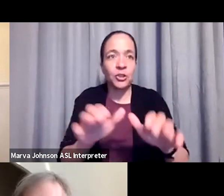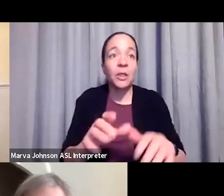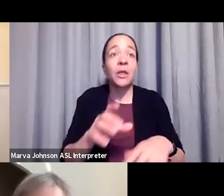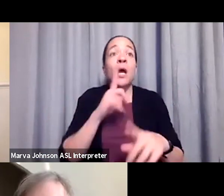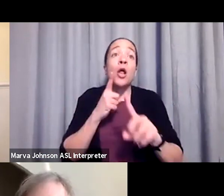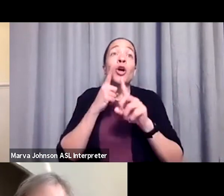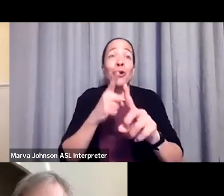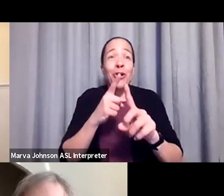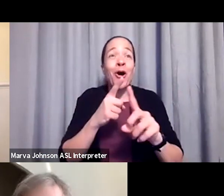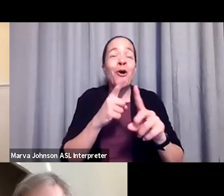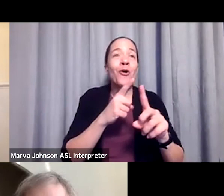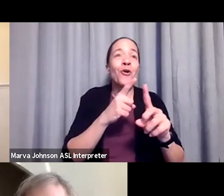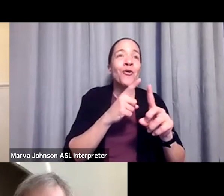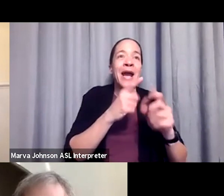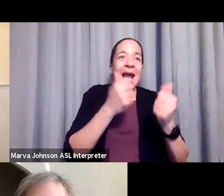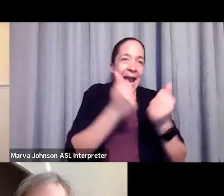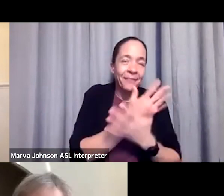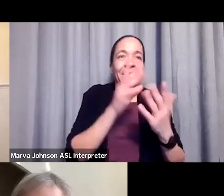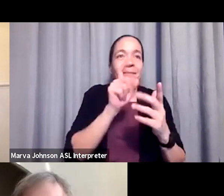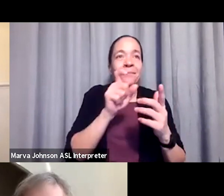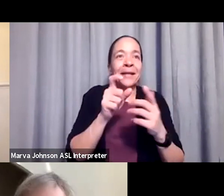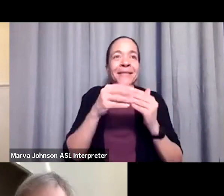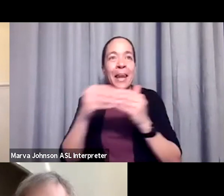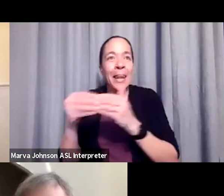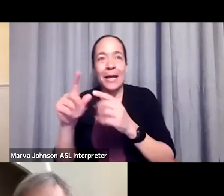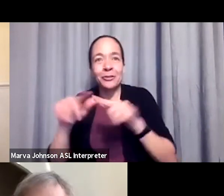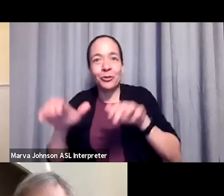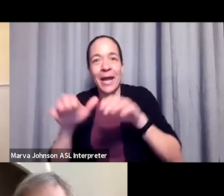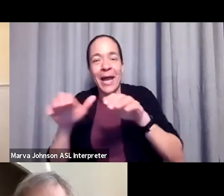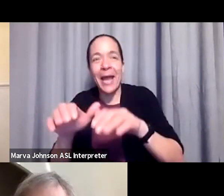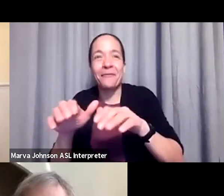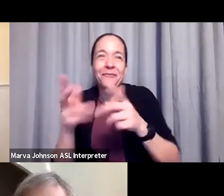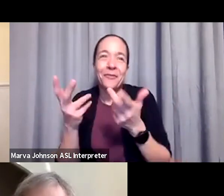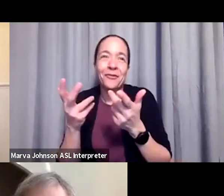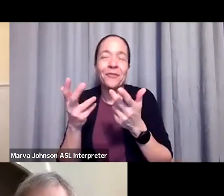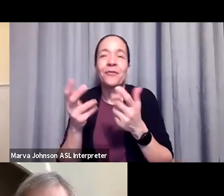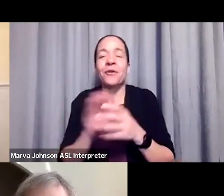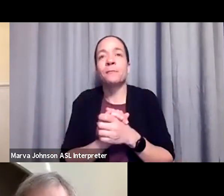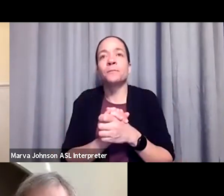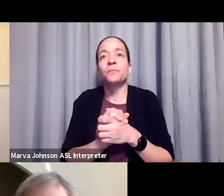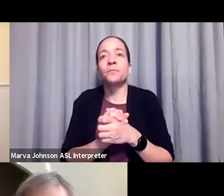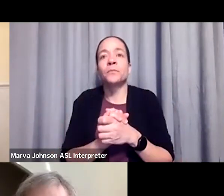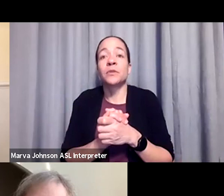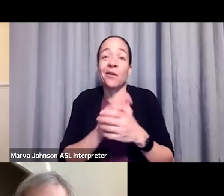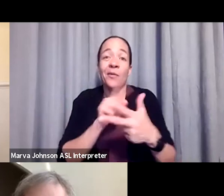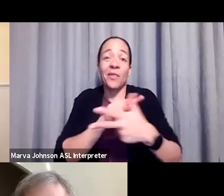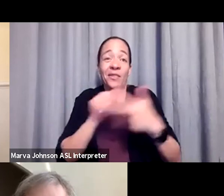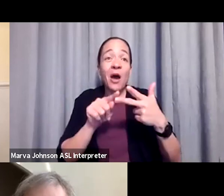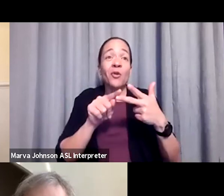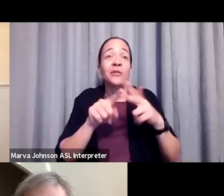does need to lead to behaviors that make change possible in the world. So you need to start there